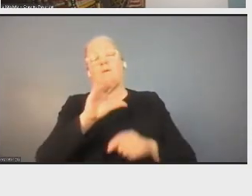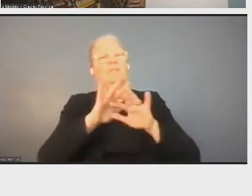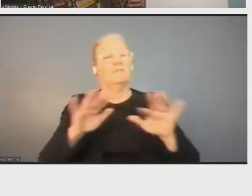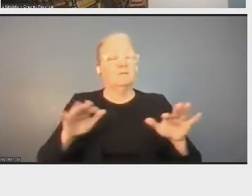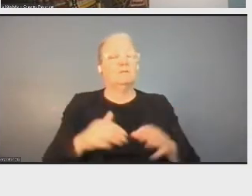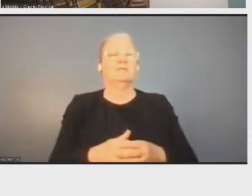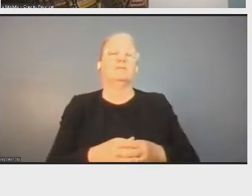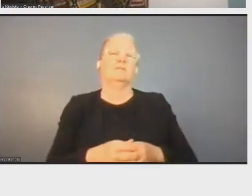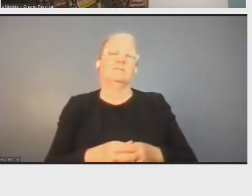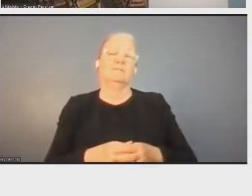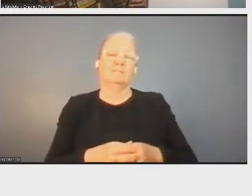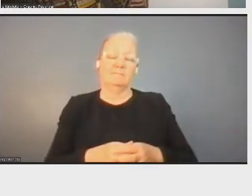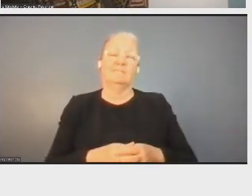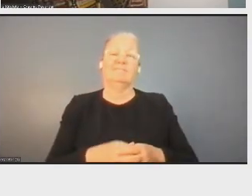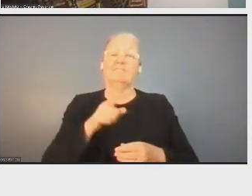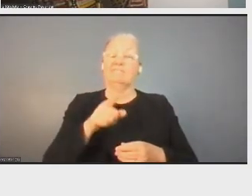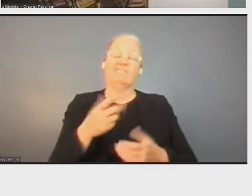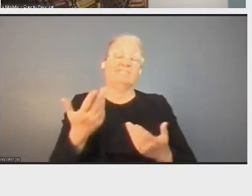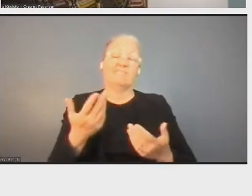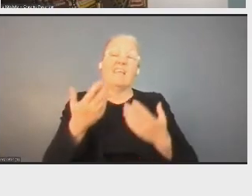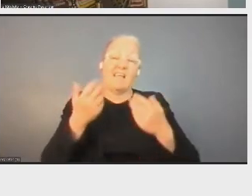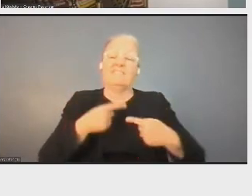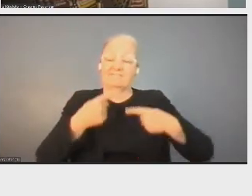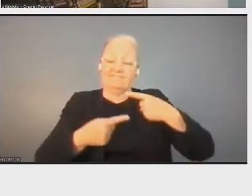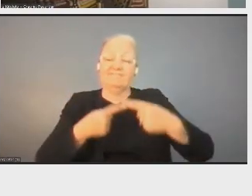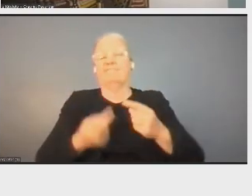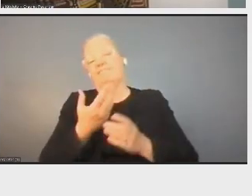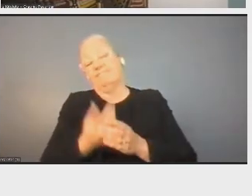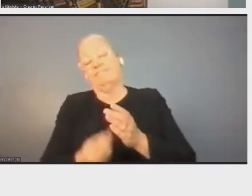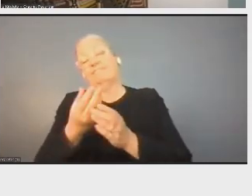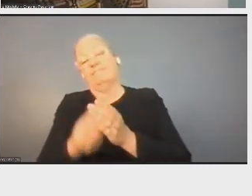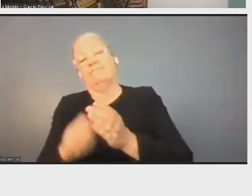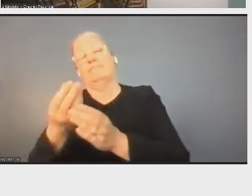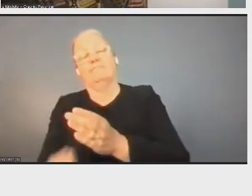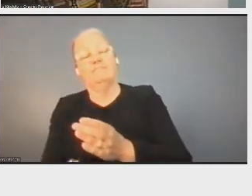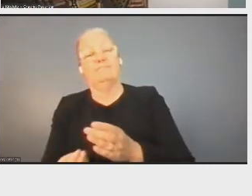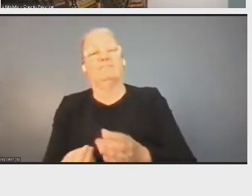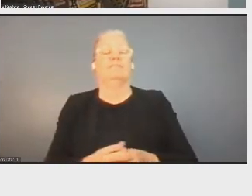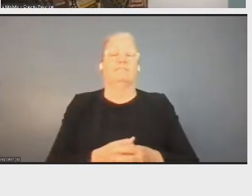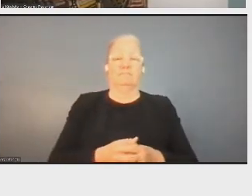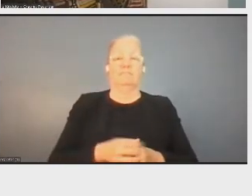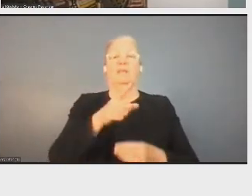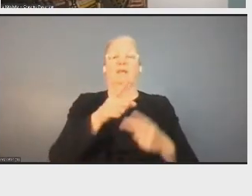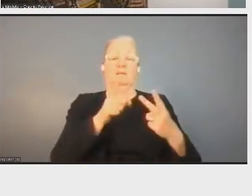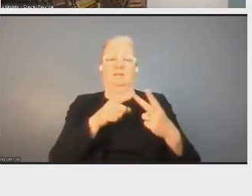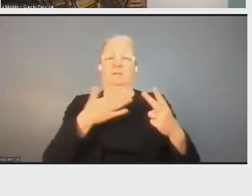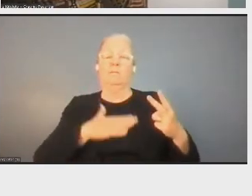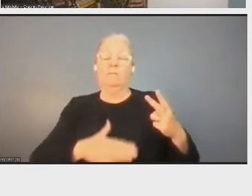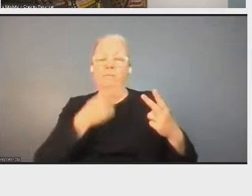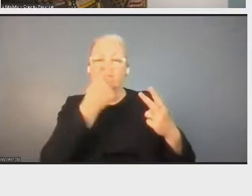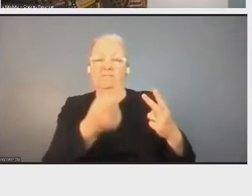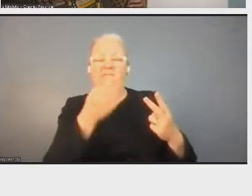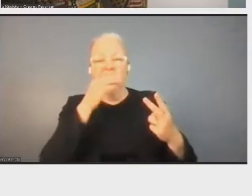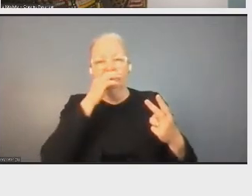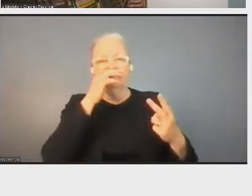maintaining the gaps that women have with respect to men. The second thing is that I would like to see is